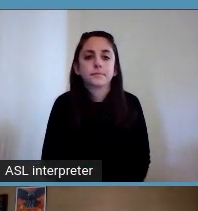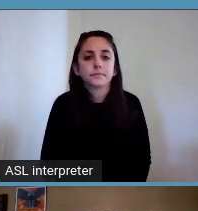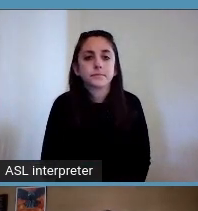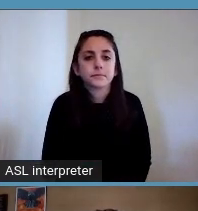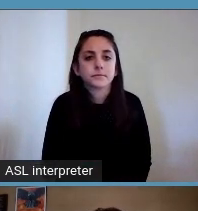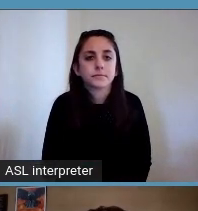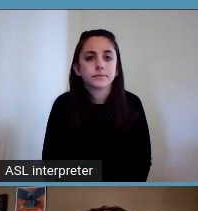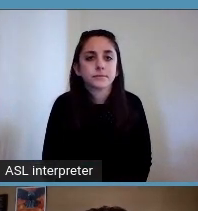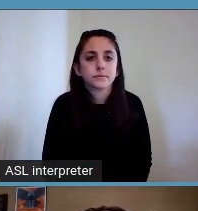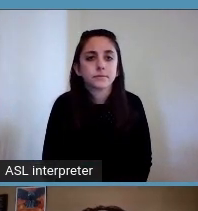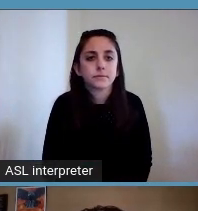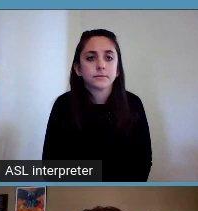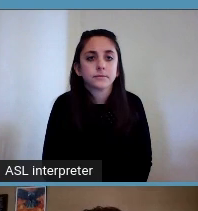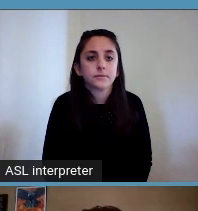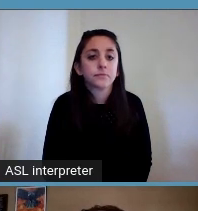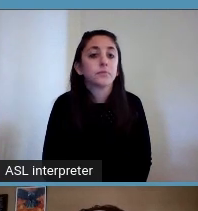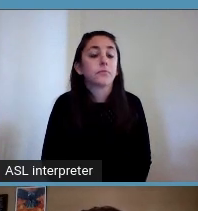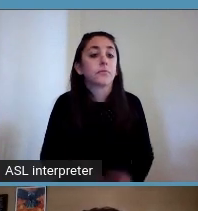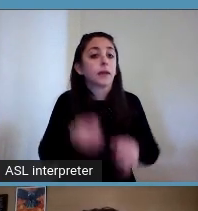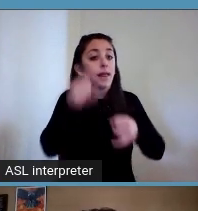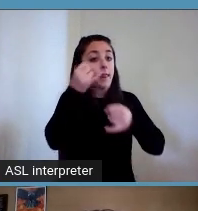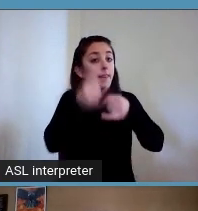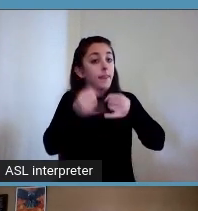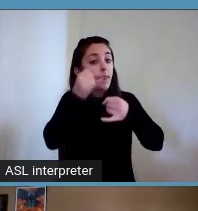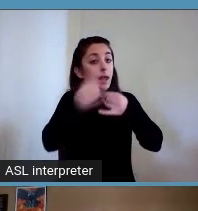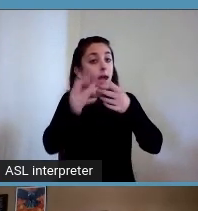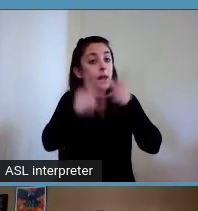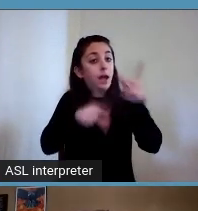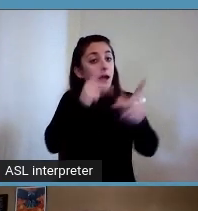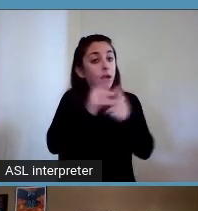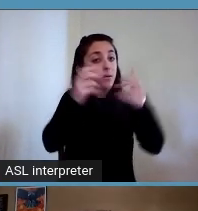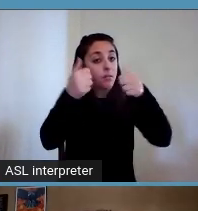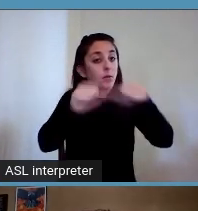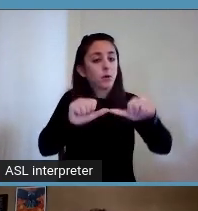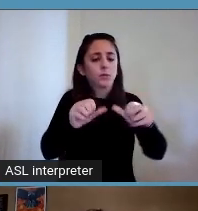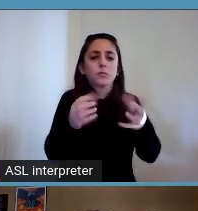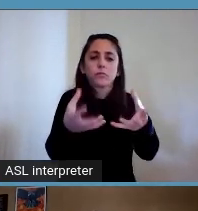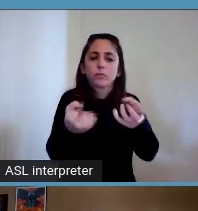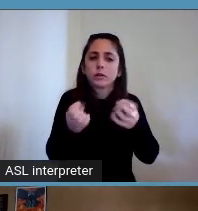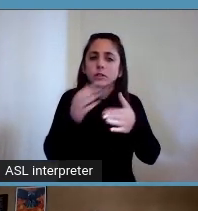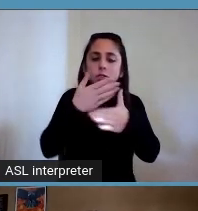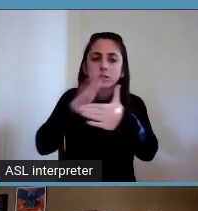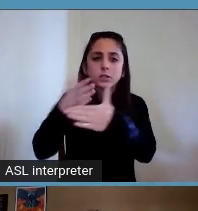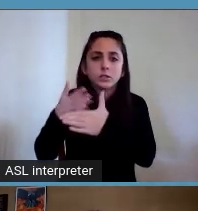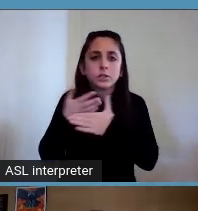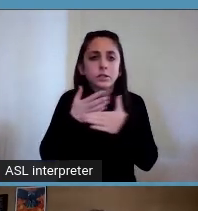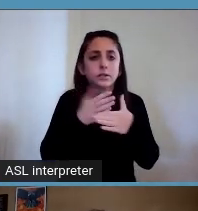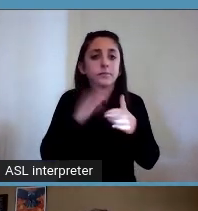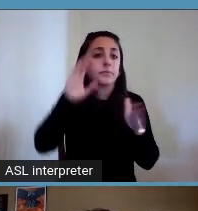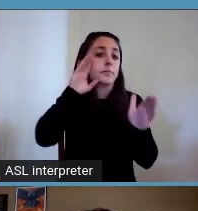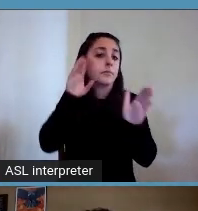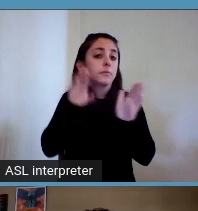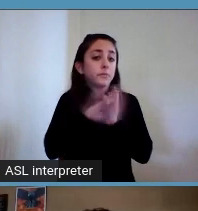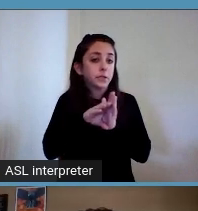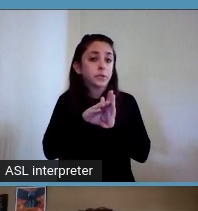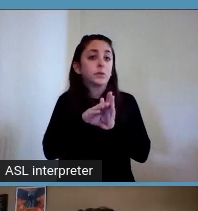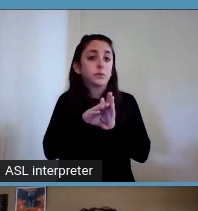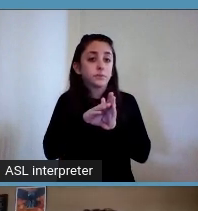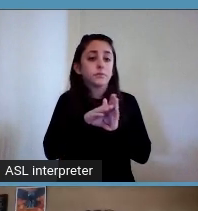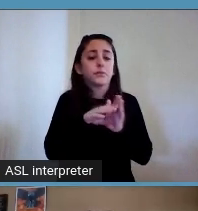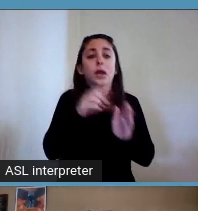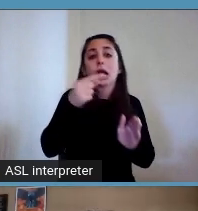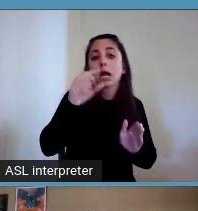All right, and this is the last type of post I wanted to share with you. So the picture is of two little goslings,